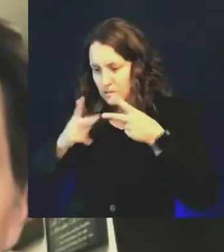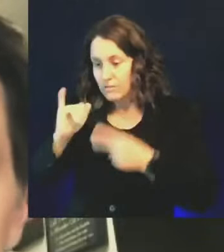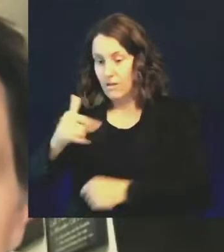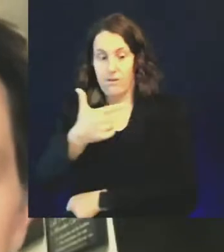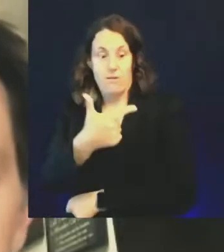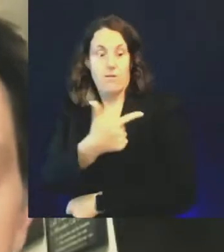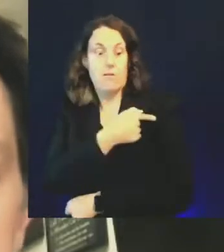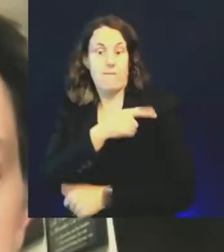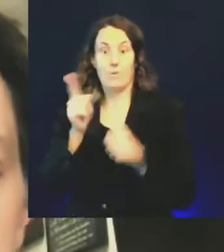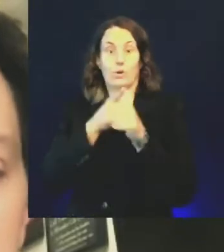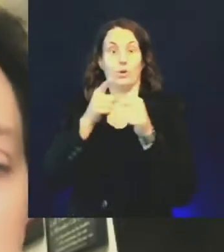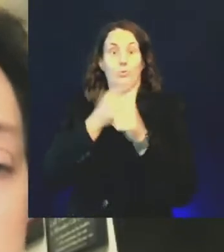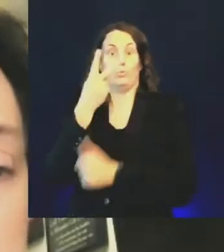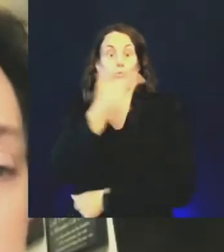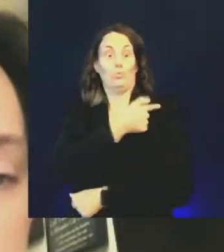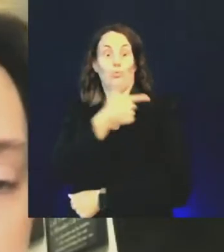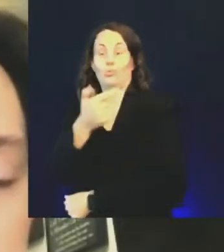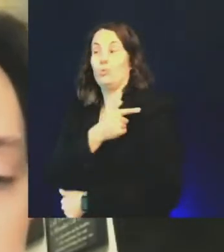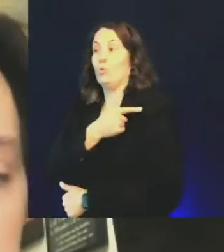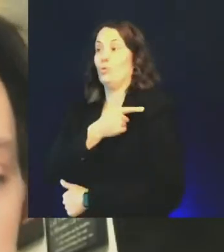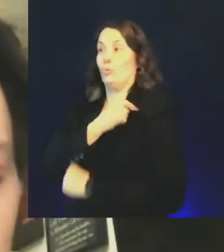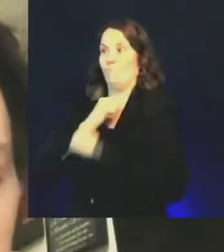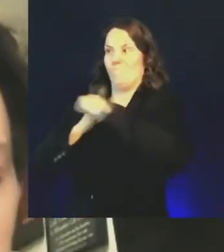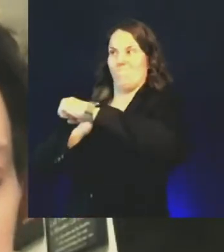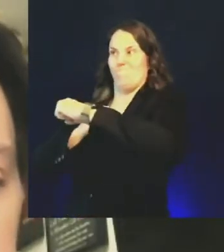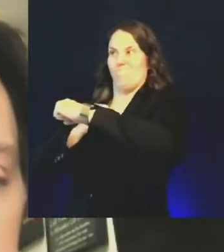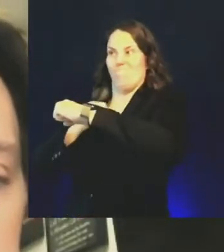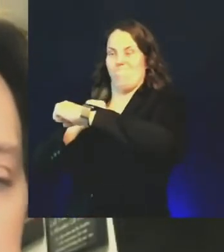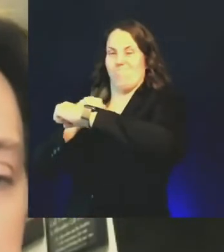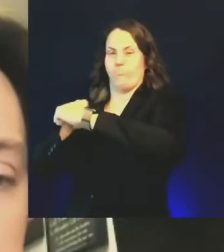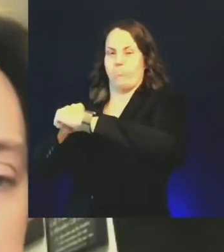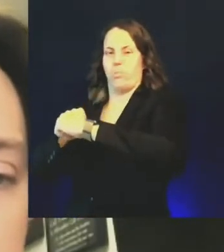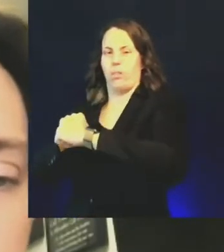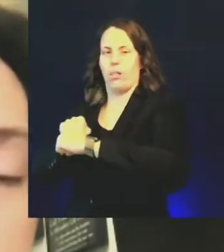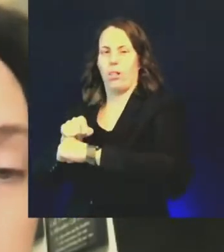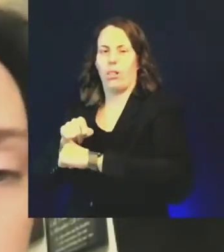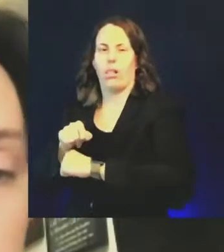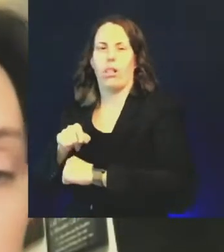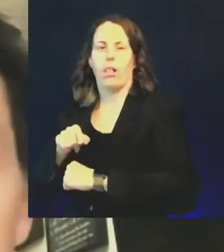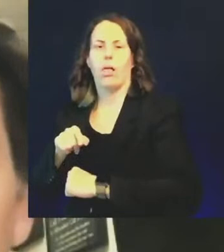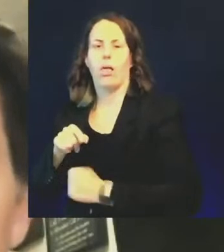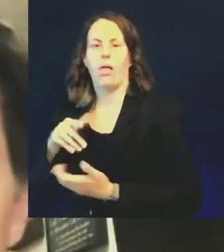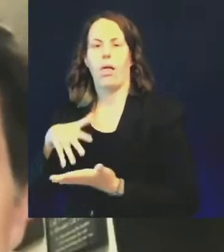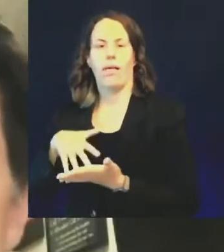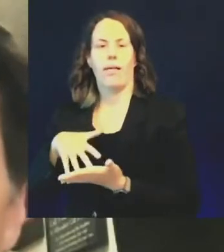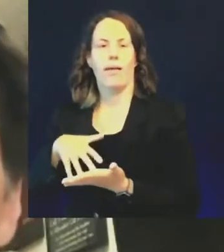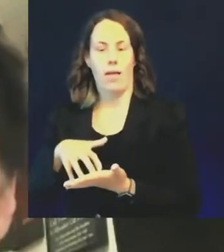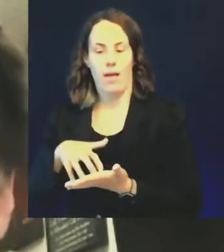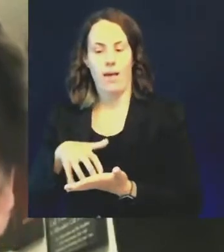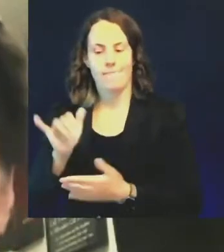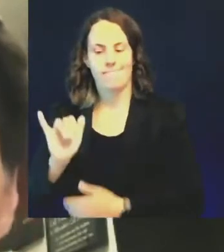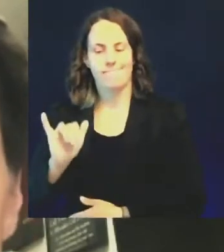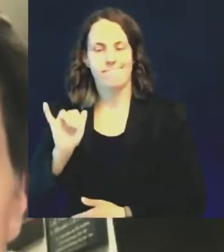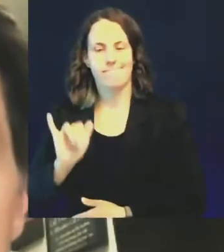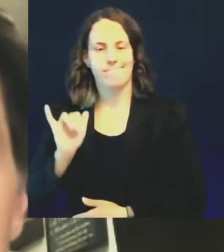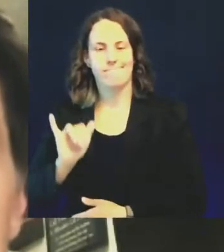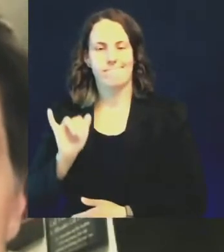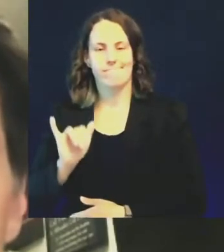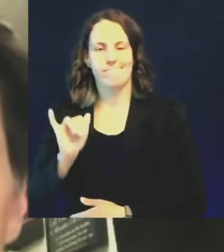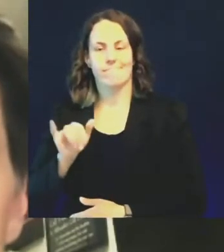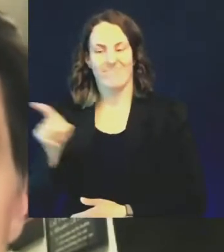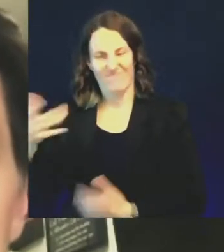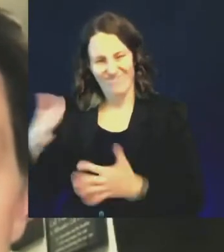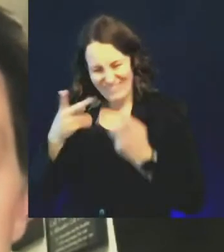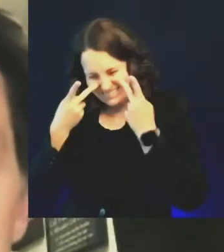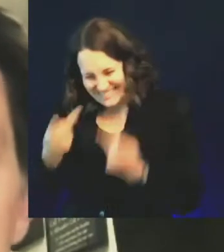does mean, that the actual protection against COVID-19 disease might go down. If it does, that will mean